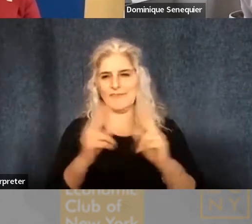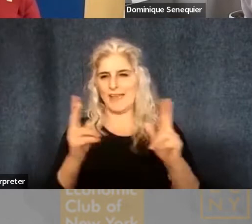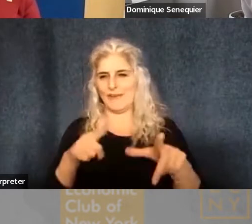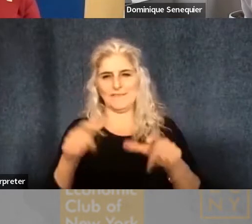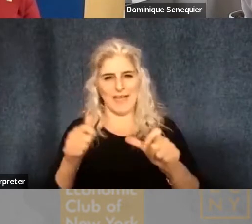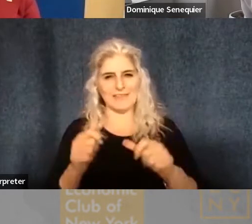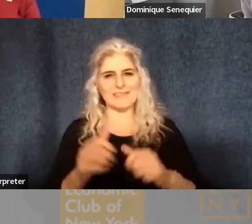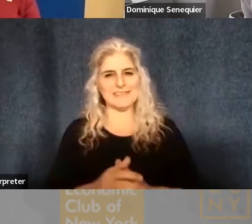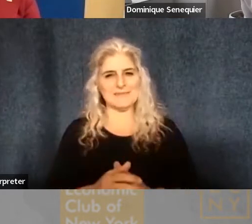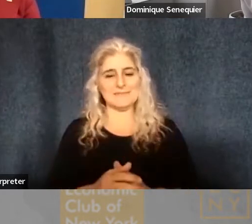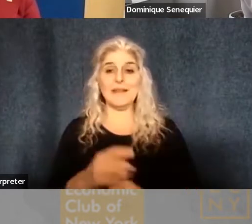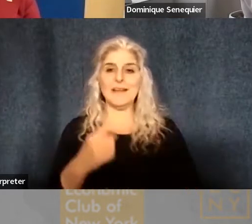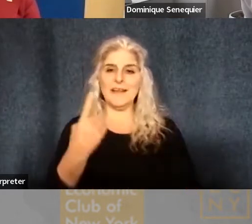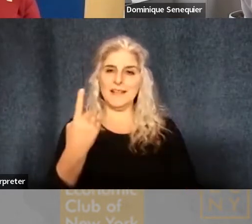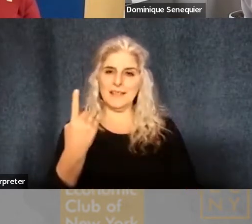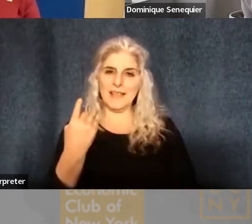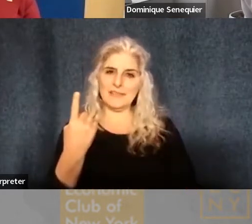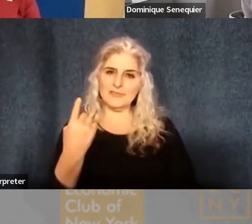last year,